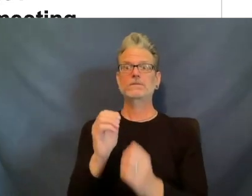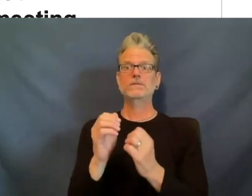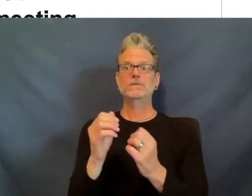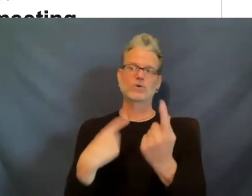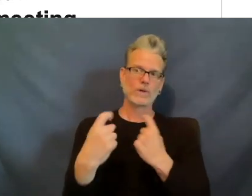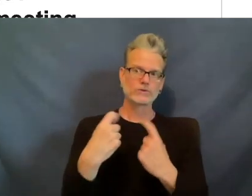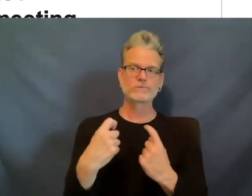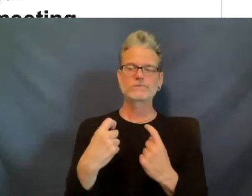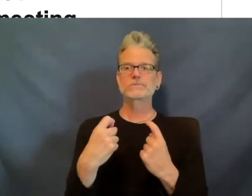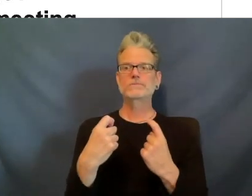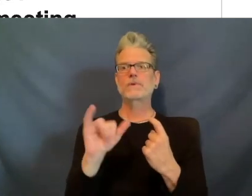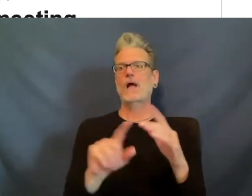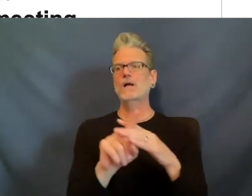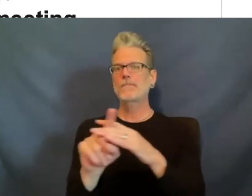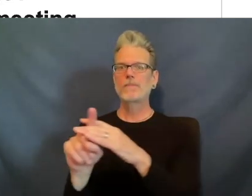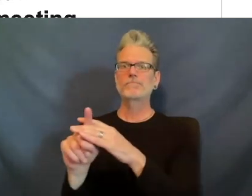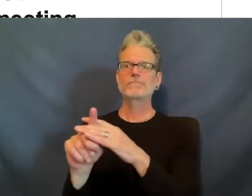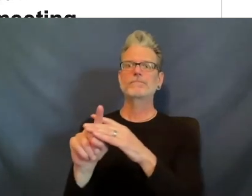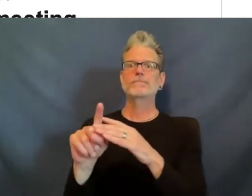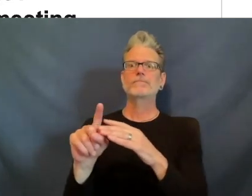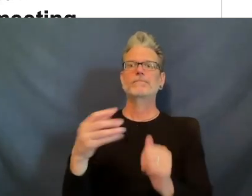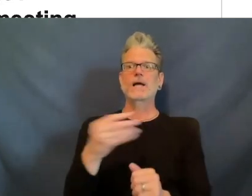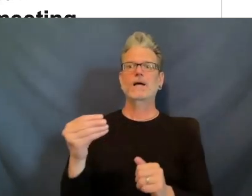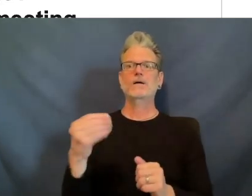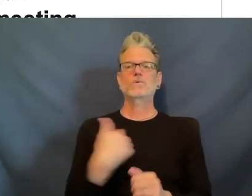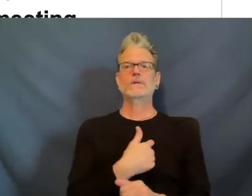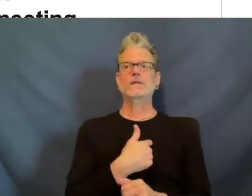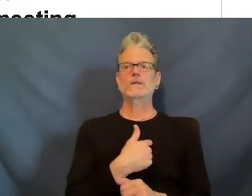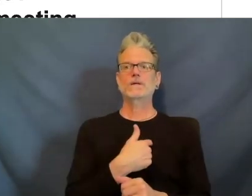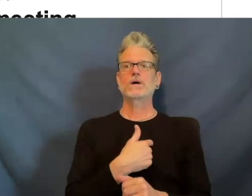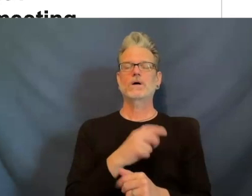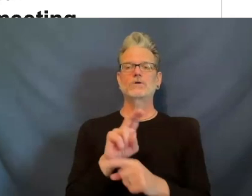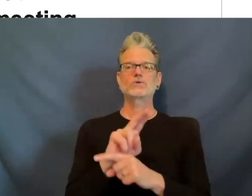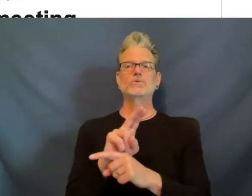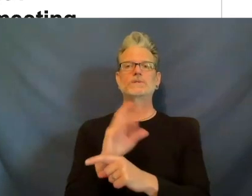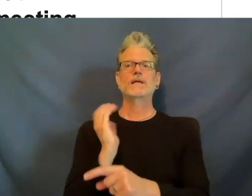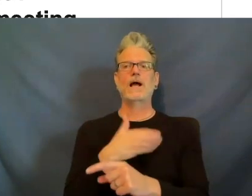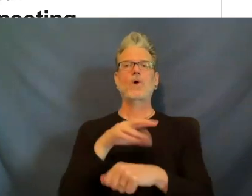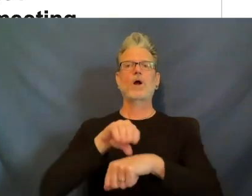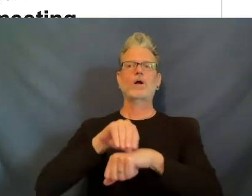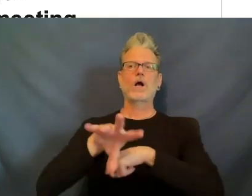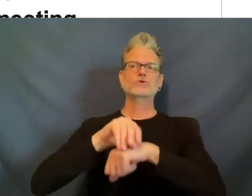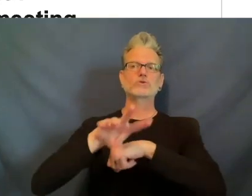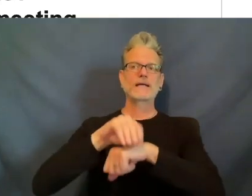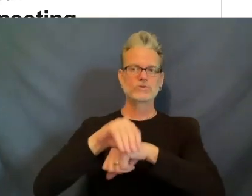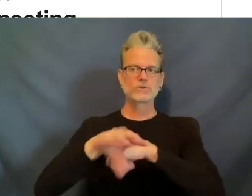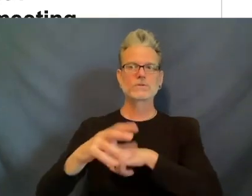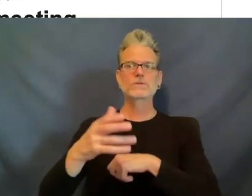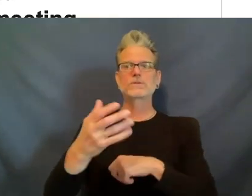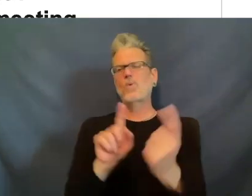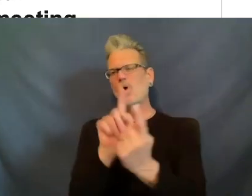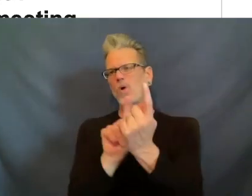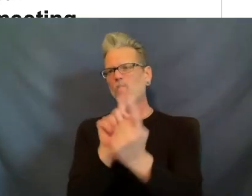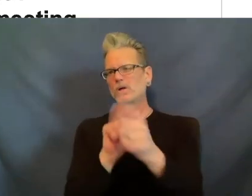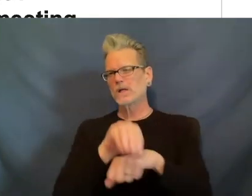that come up. And we are, by using our consultation, our one-on-one